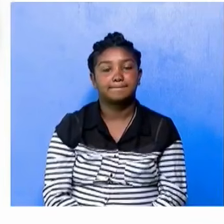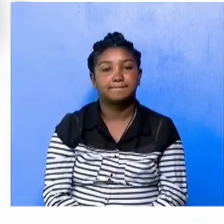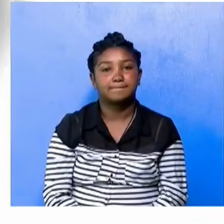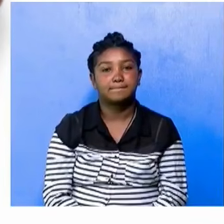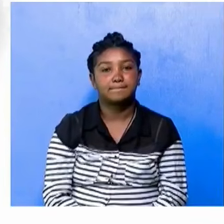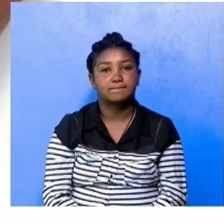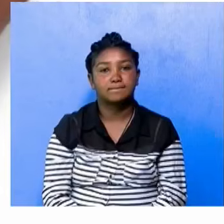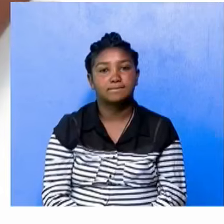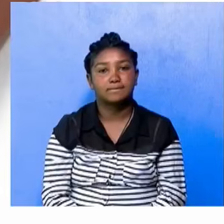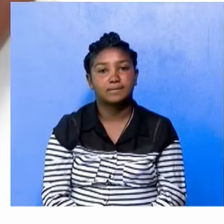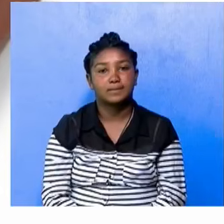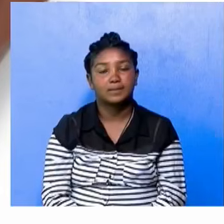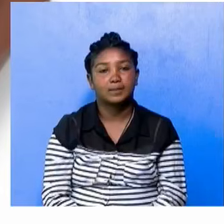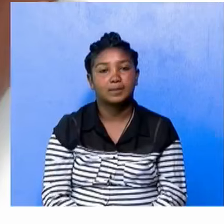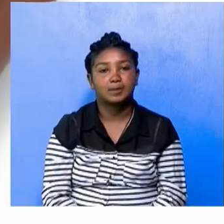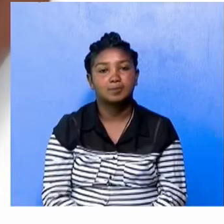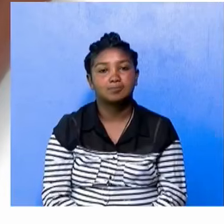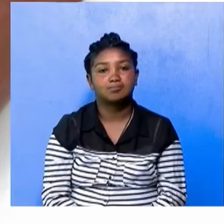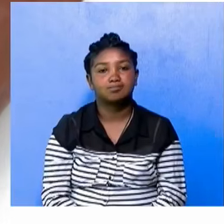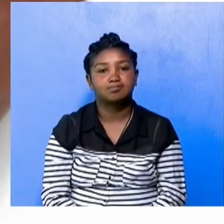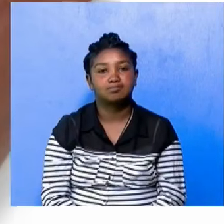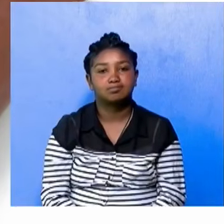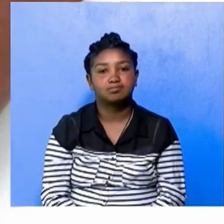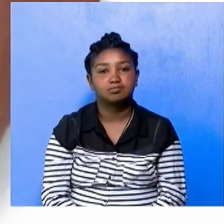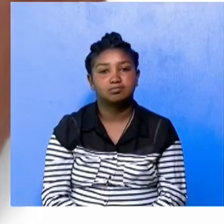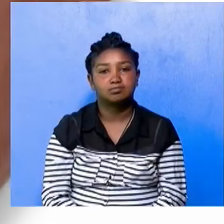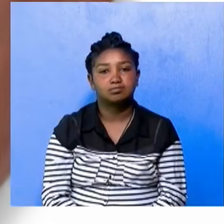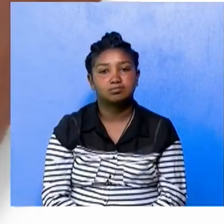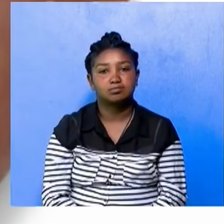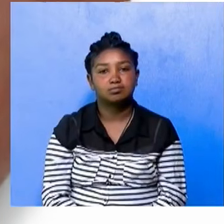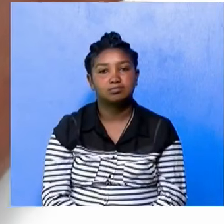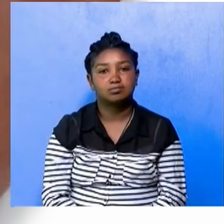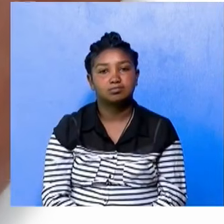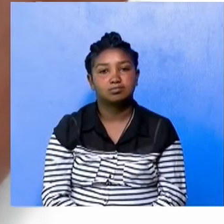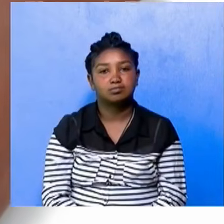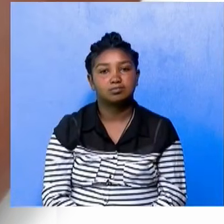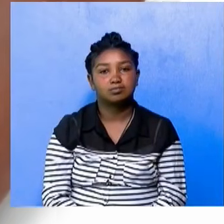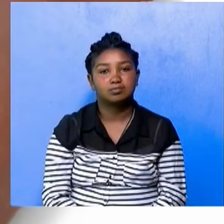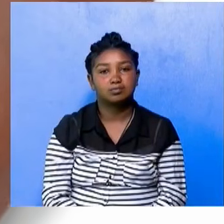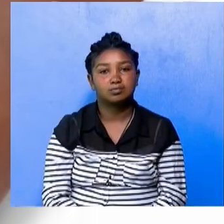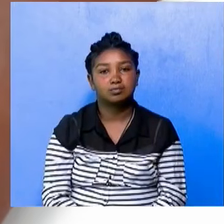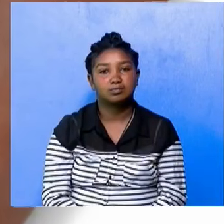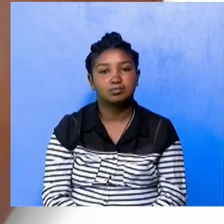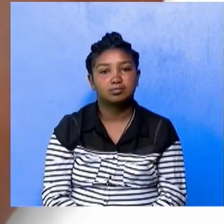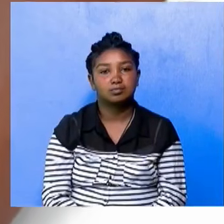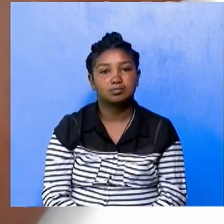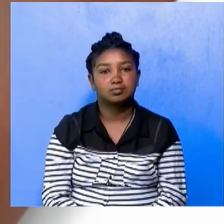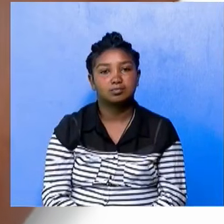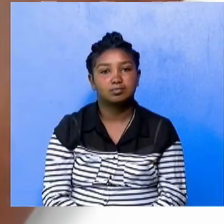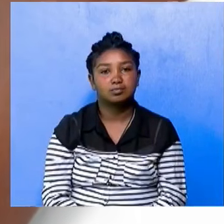that or which can be counted.